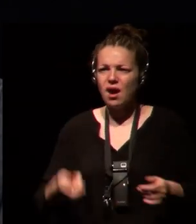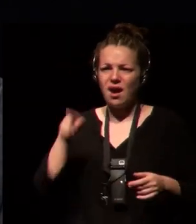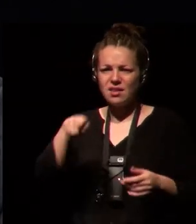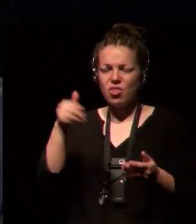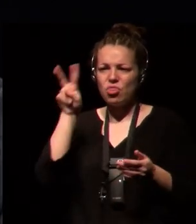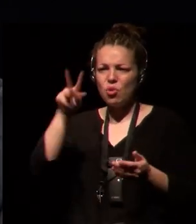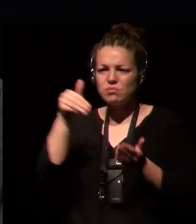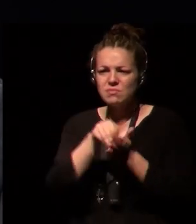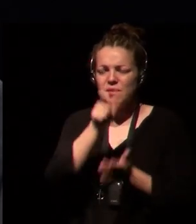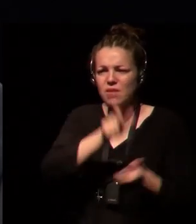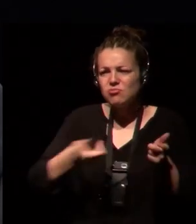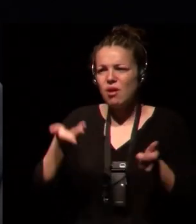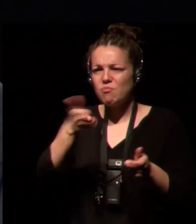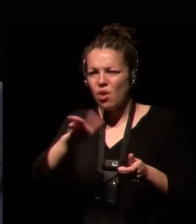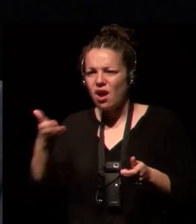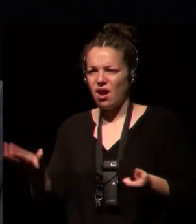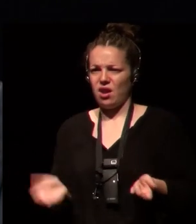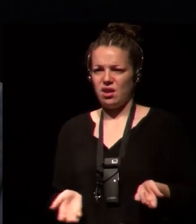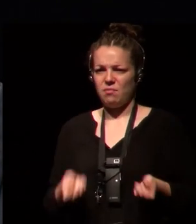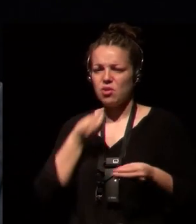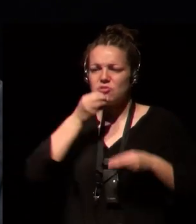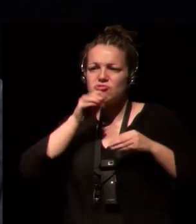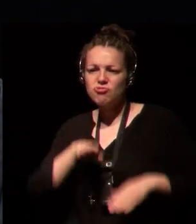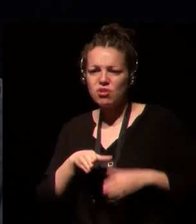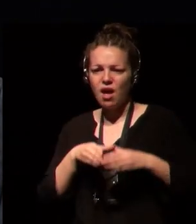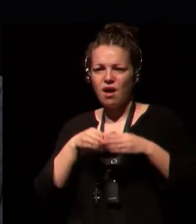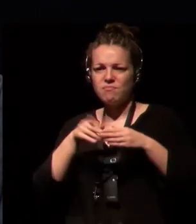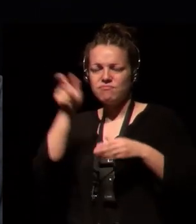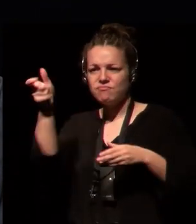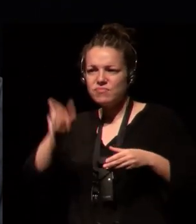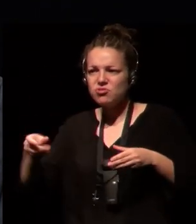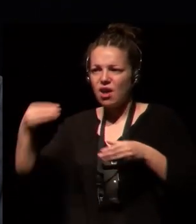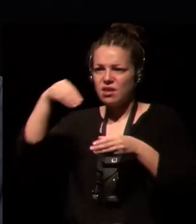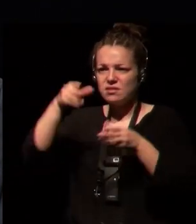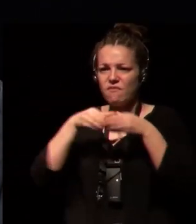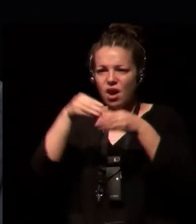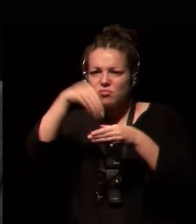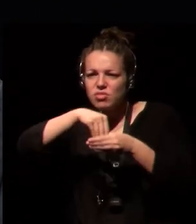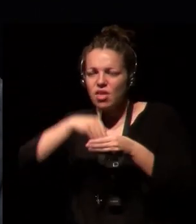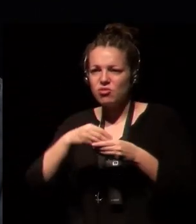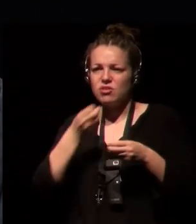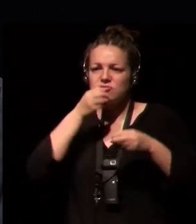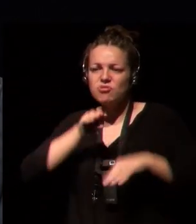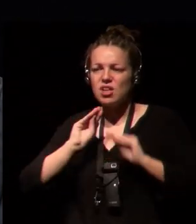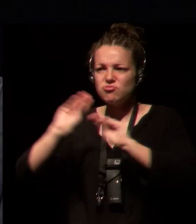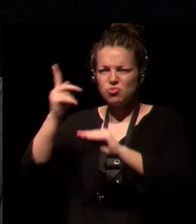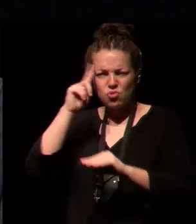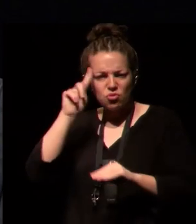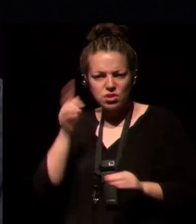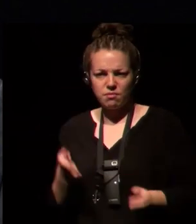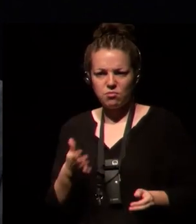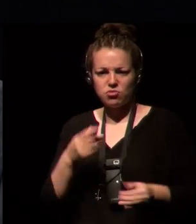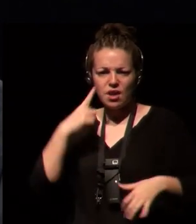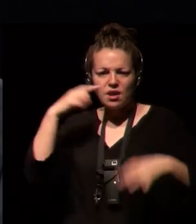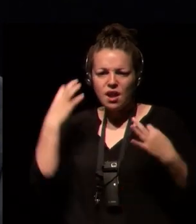hardly sabemos any of us are aware of the plight of this community no that we use every day. No conocemos because la realidad the injustice happens in international waters far out